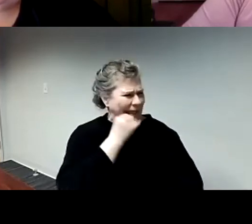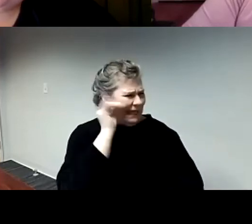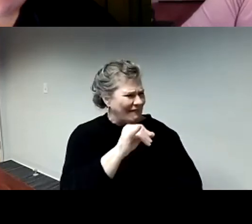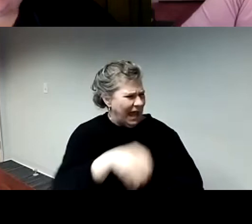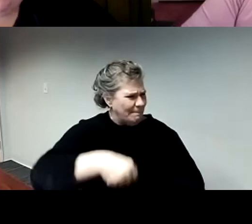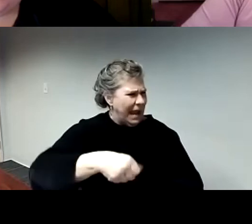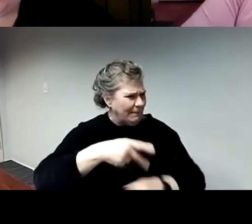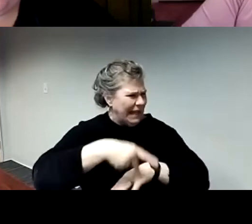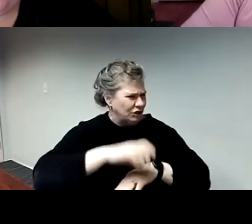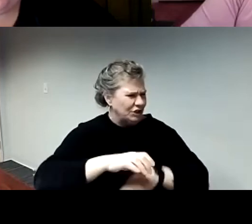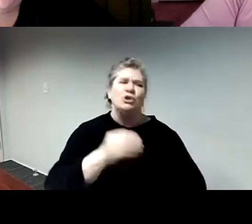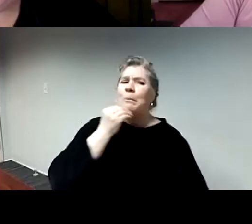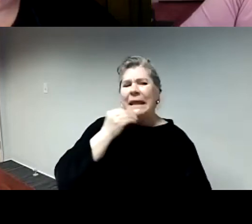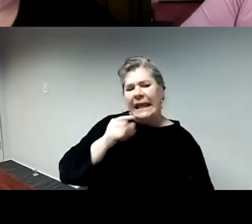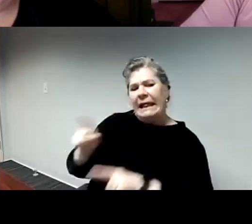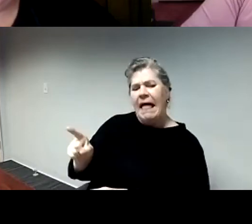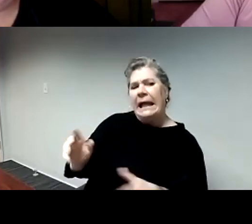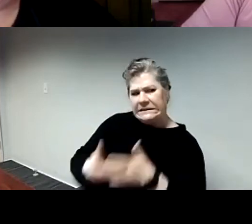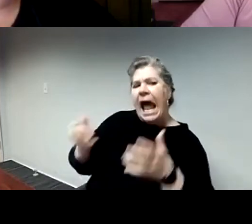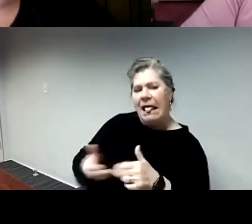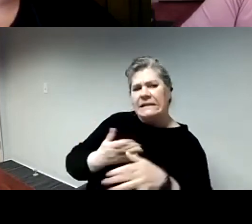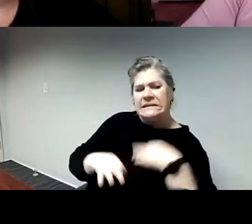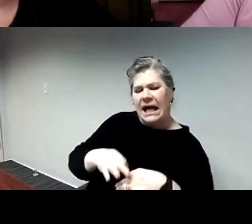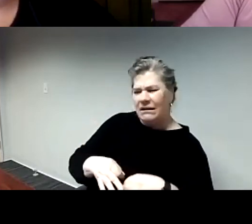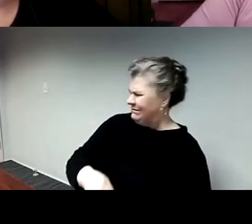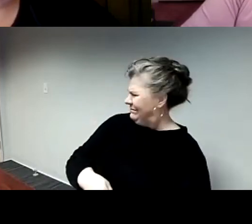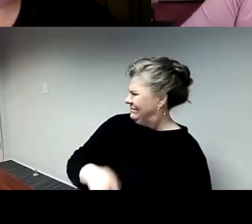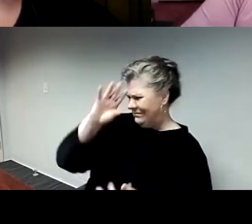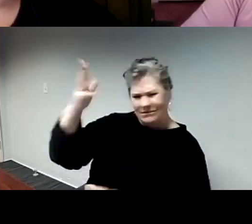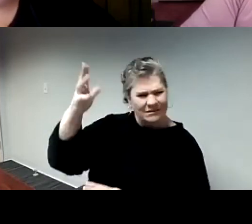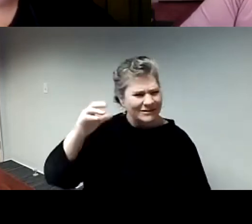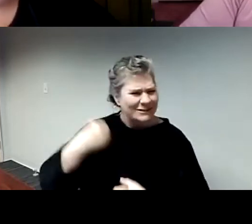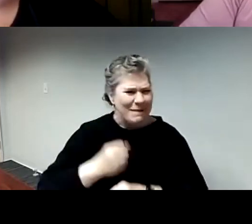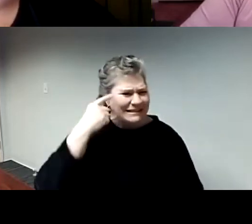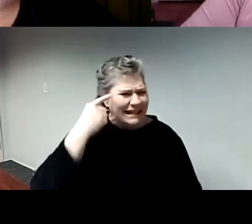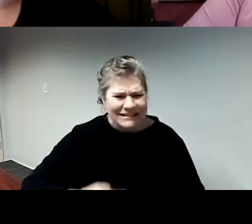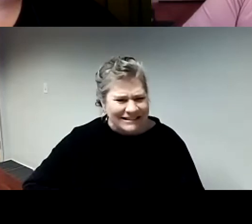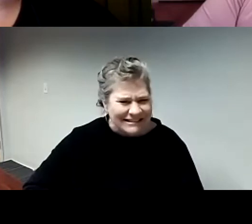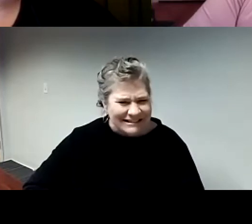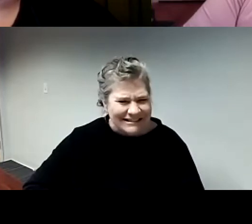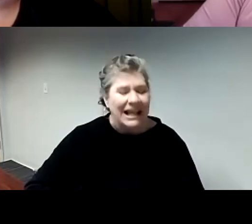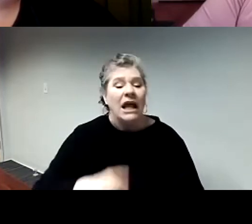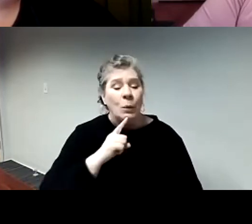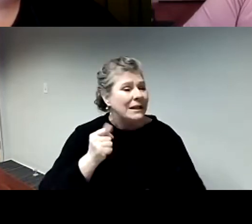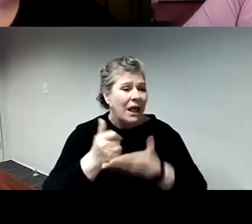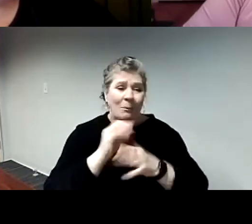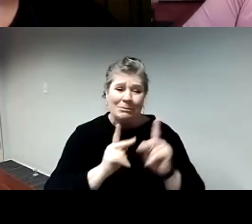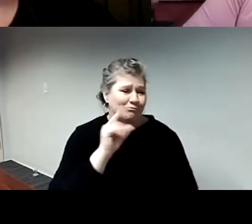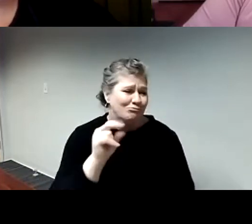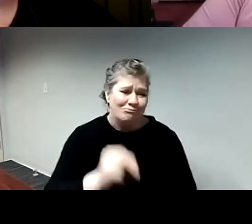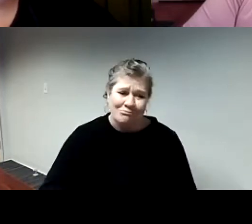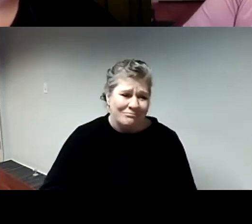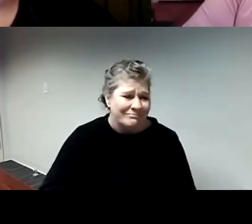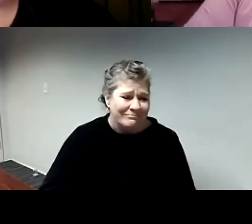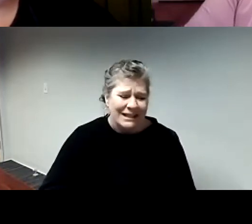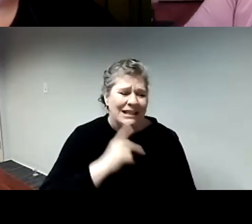of chips. You should really be eating like a salad. Like, it doesn't actually make any sense. And it doesn't actually help anyone. It's just